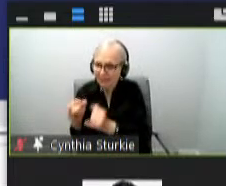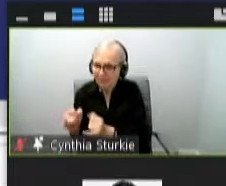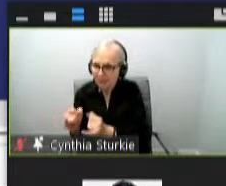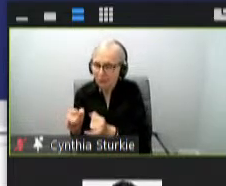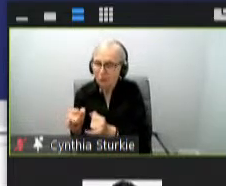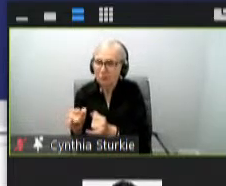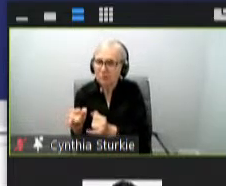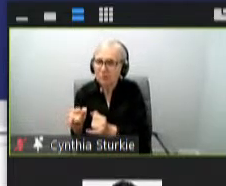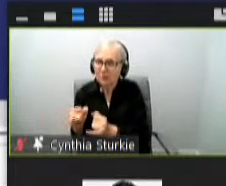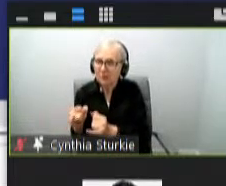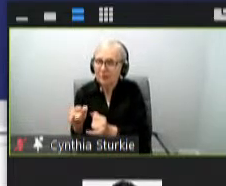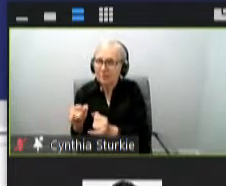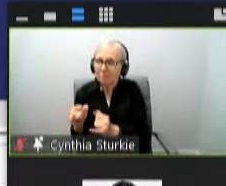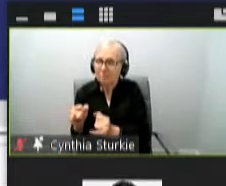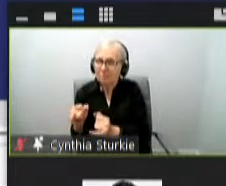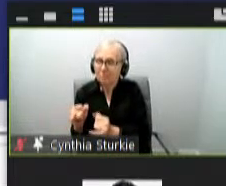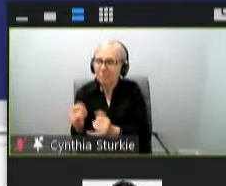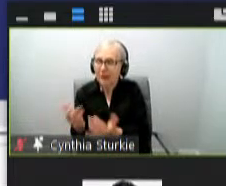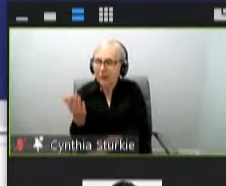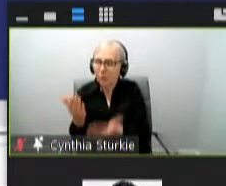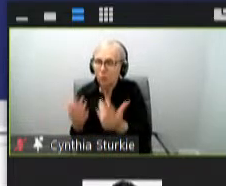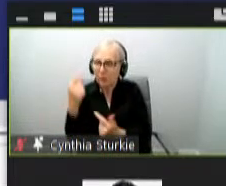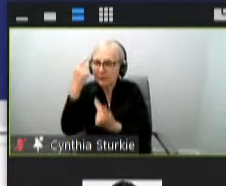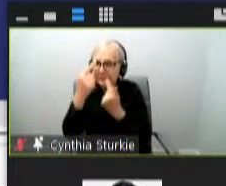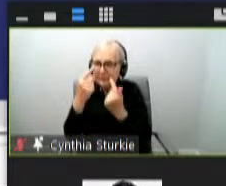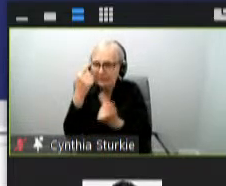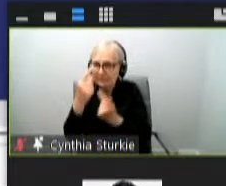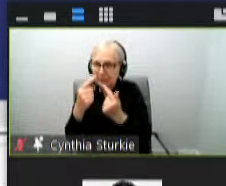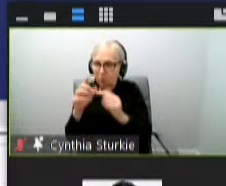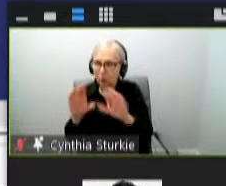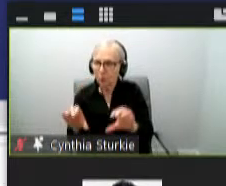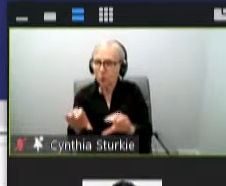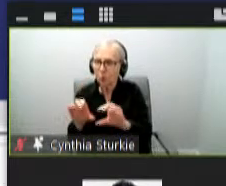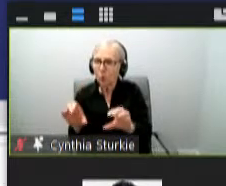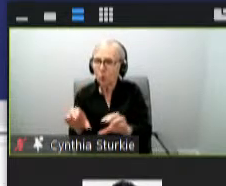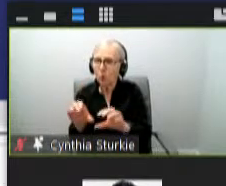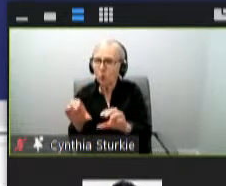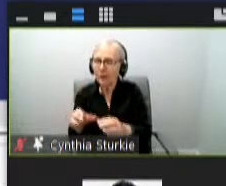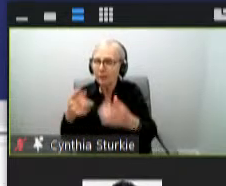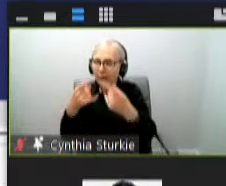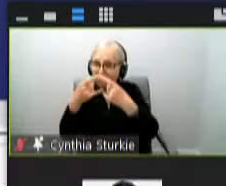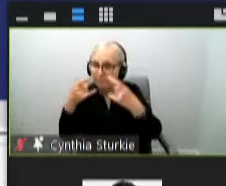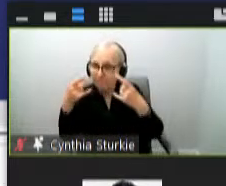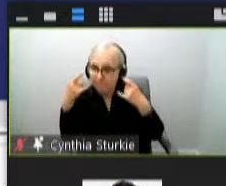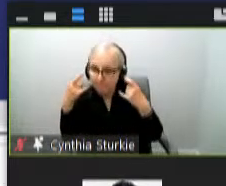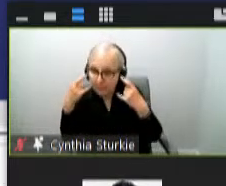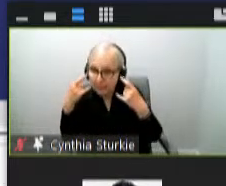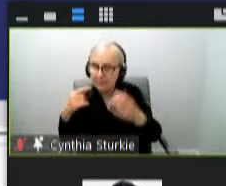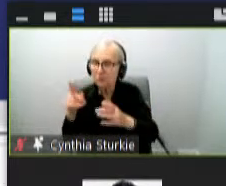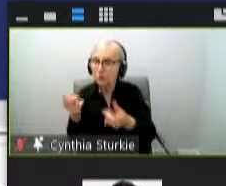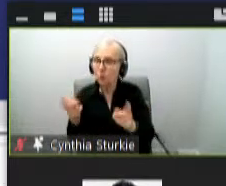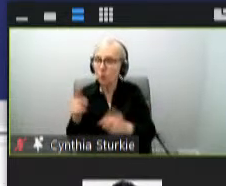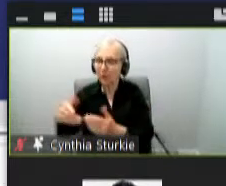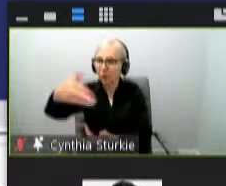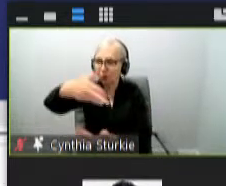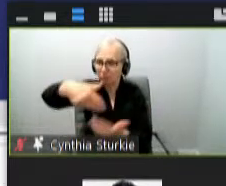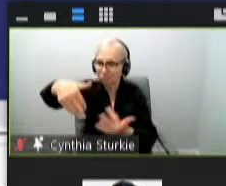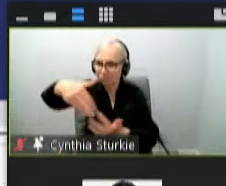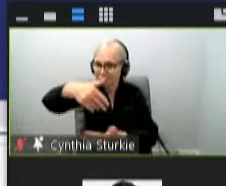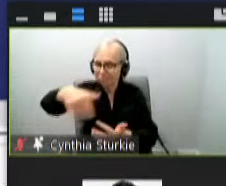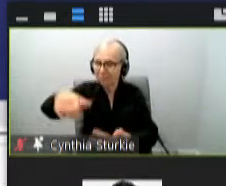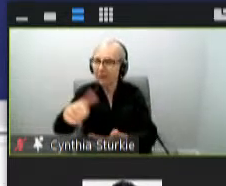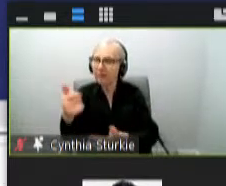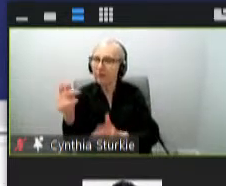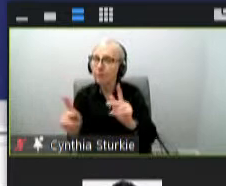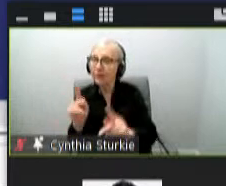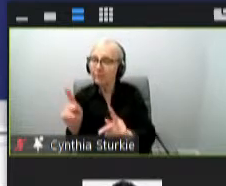come in contact with them might want to consider doing in the coming weeks would be consider wearing masks when you're going to be around other people,